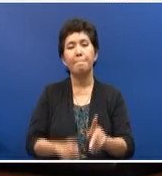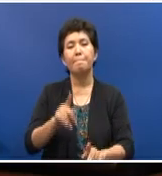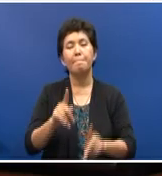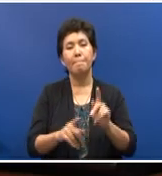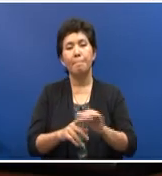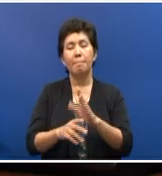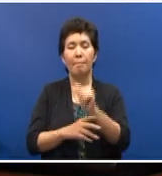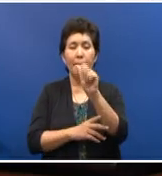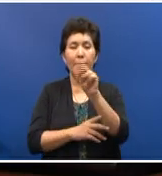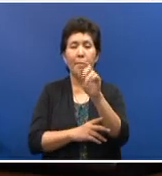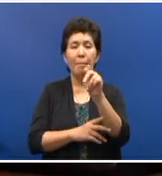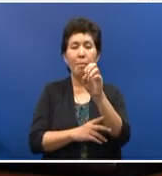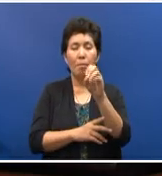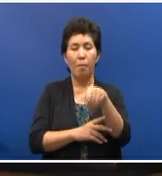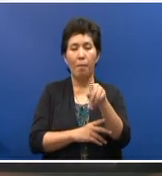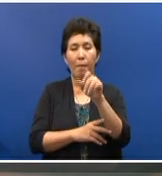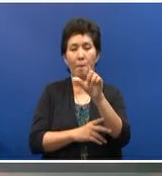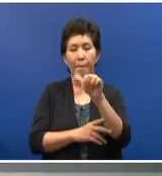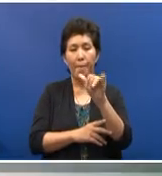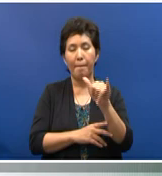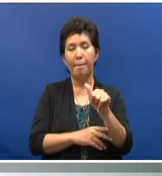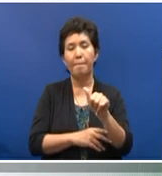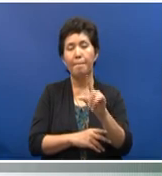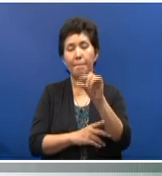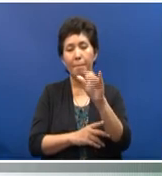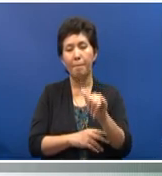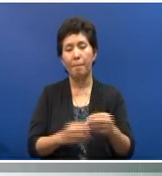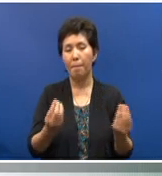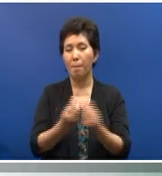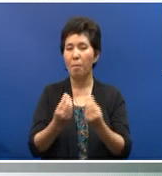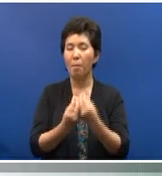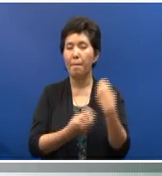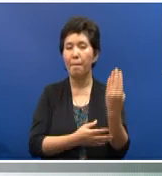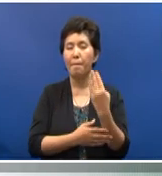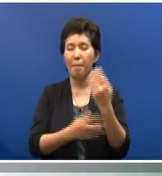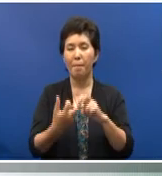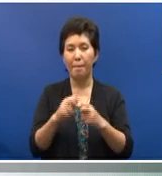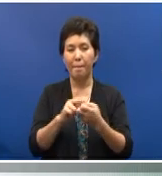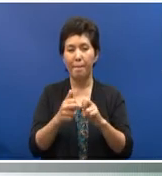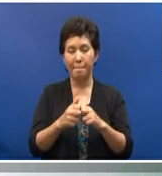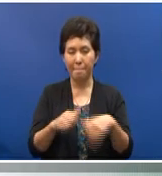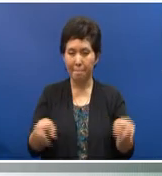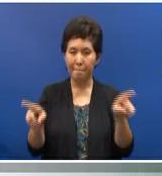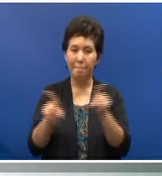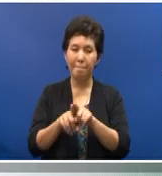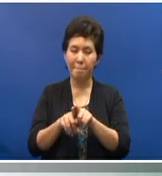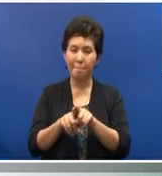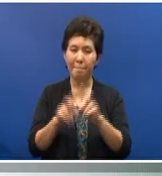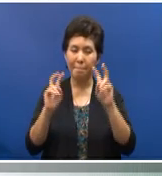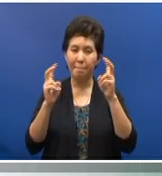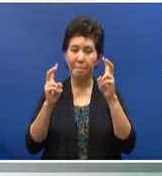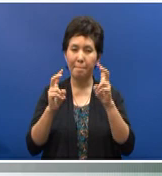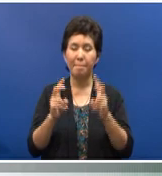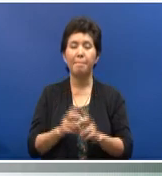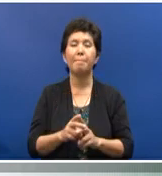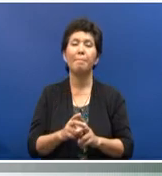And anthropology trains its students to be more open to problems, okay, and also issues that